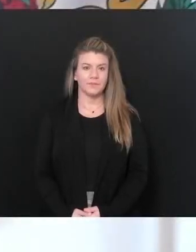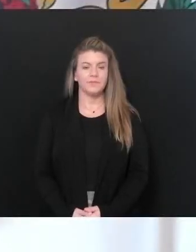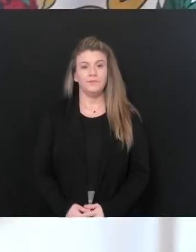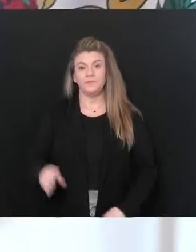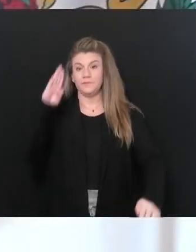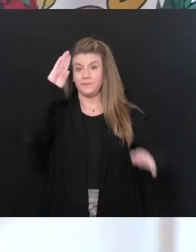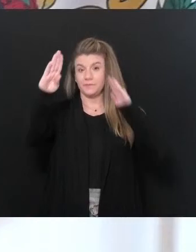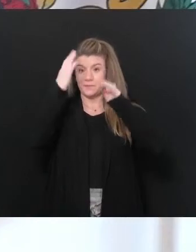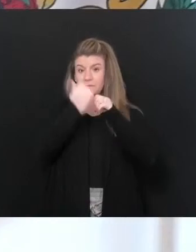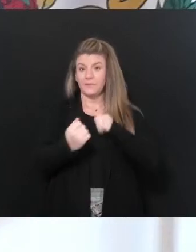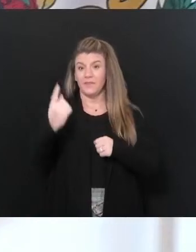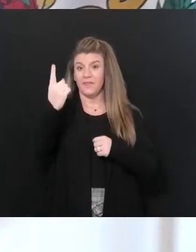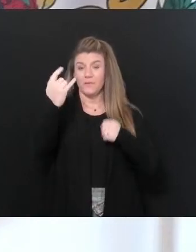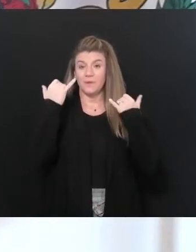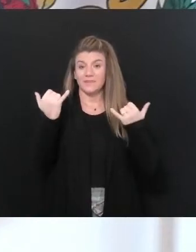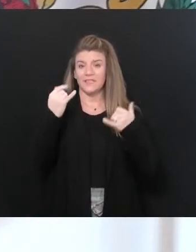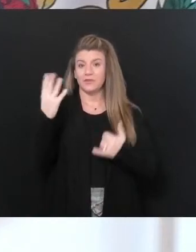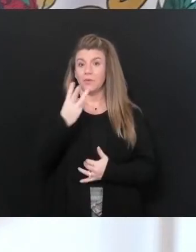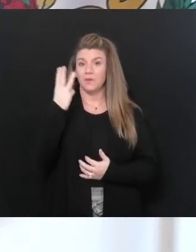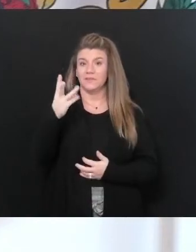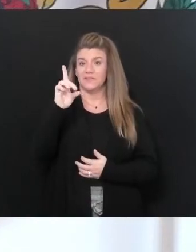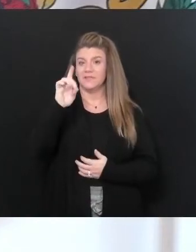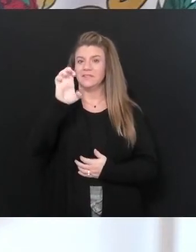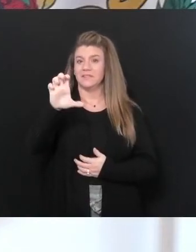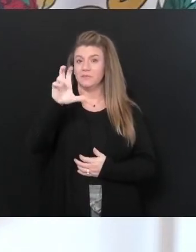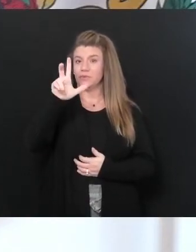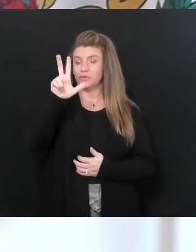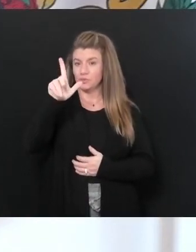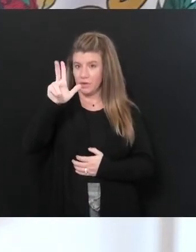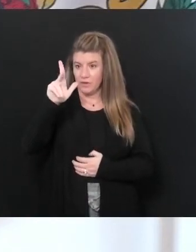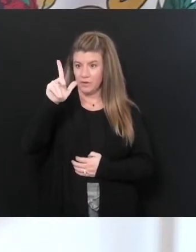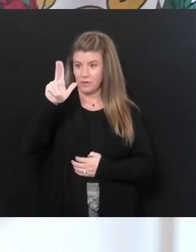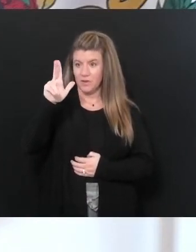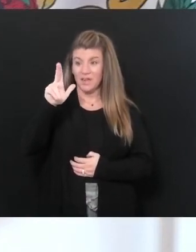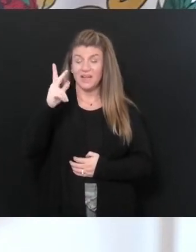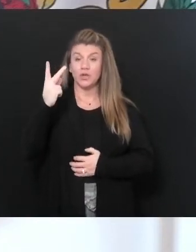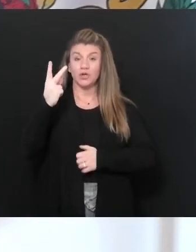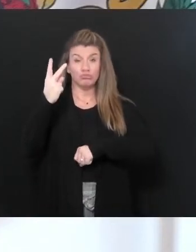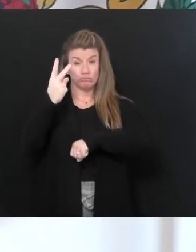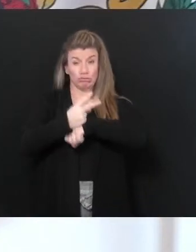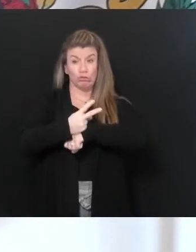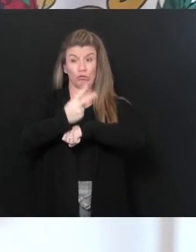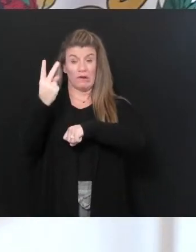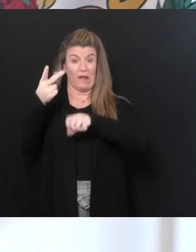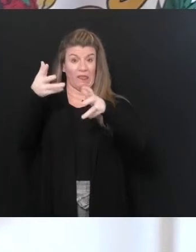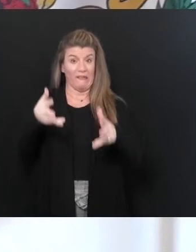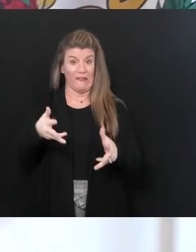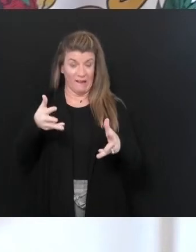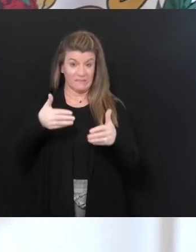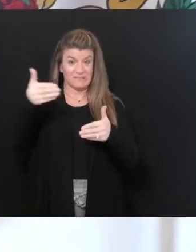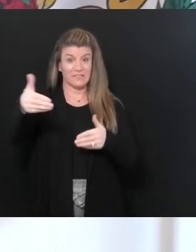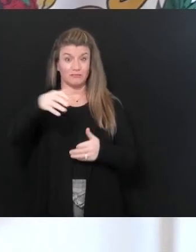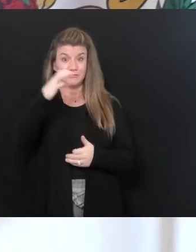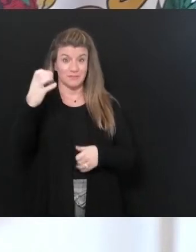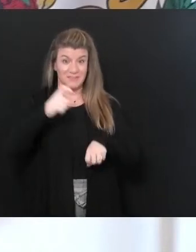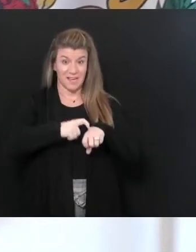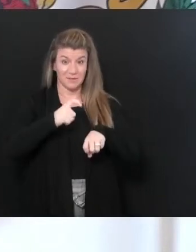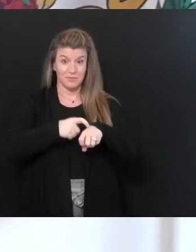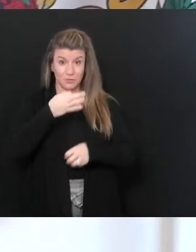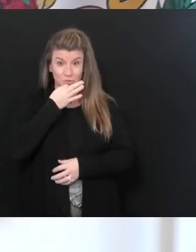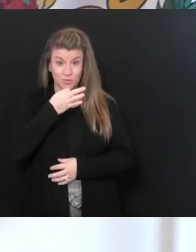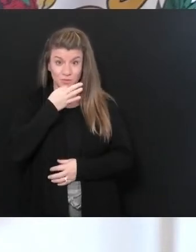Hello, everyone. It's Wednesday, December the 23rd. It's 2 days before Christmas. You know,